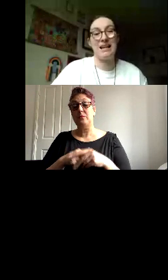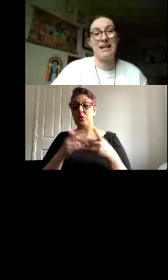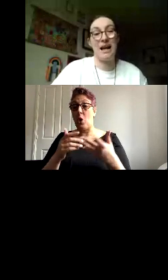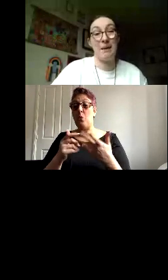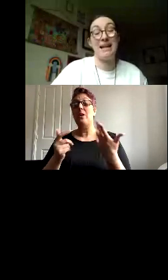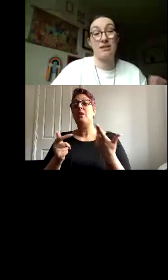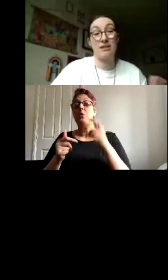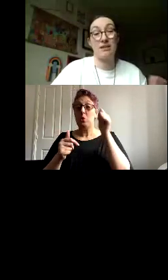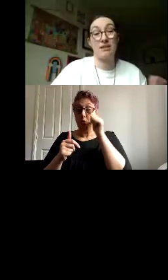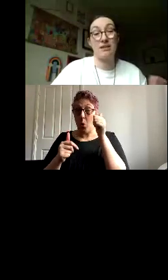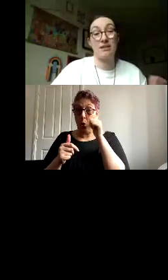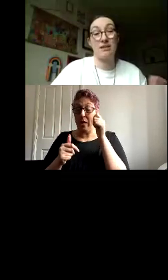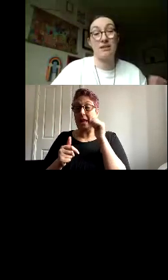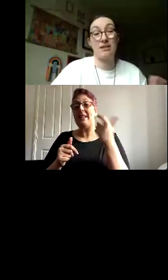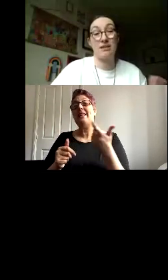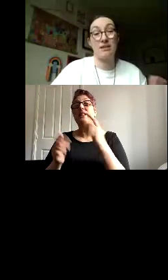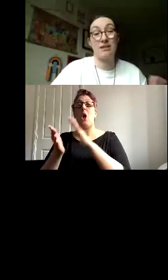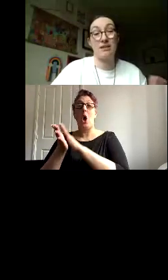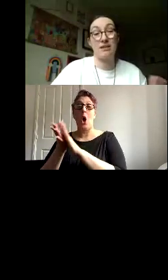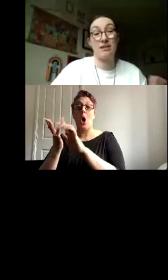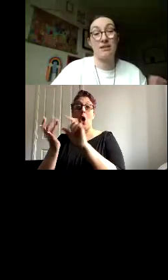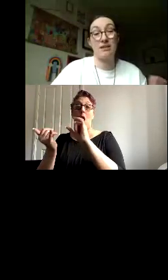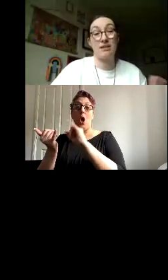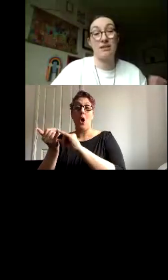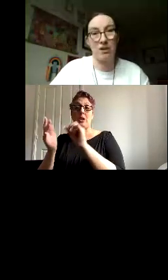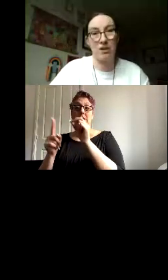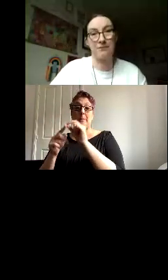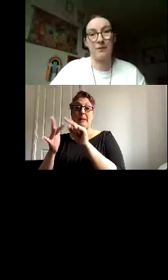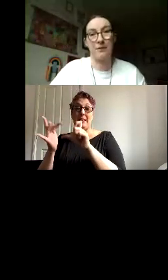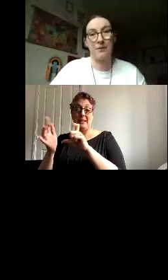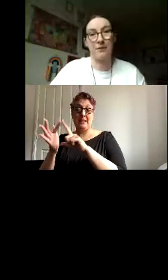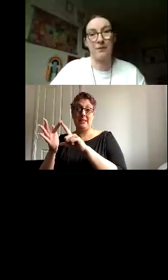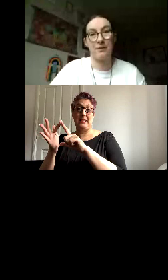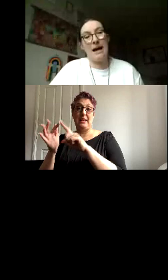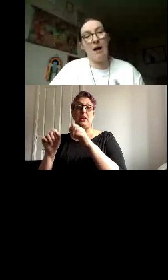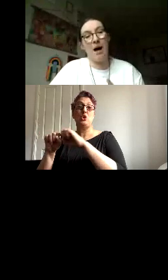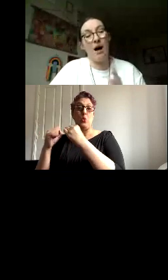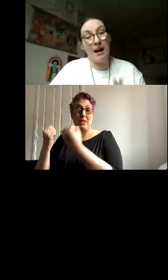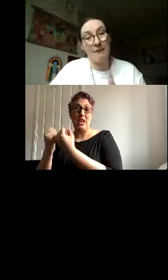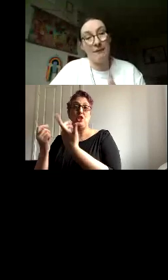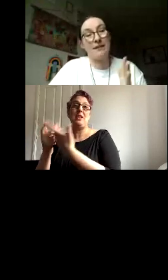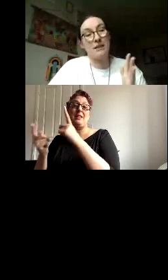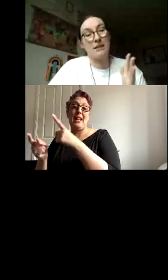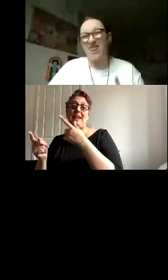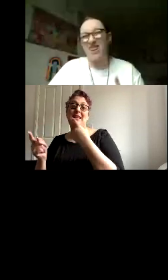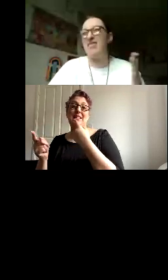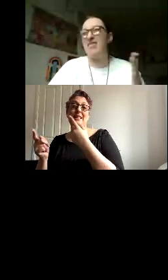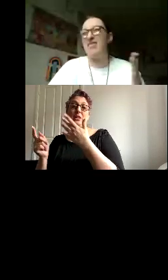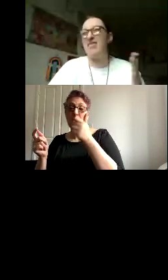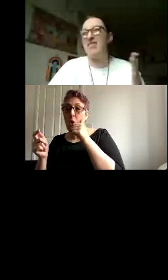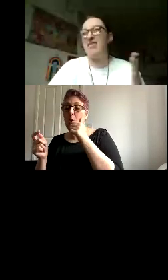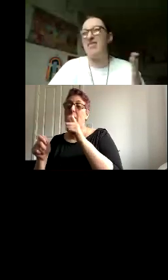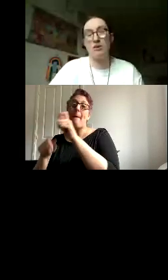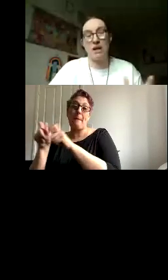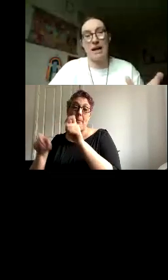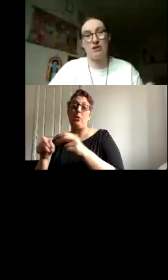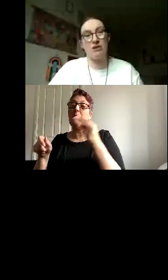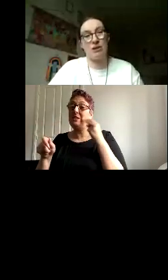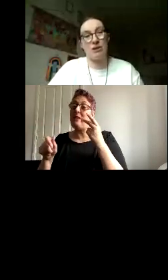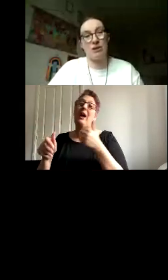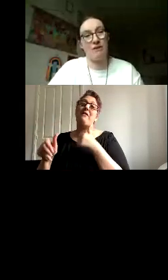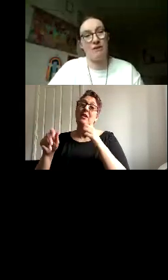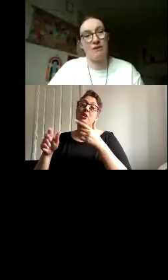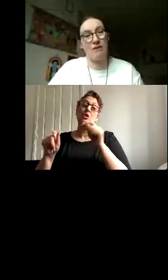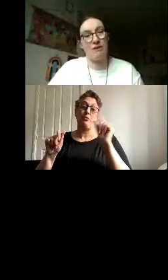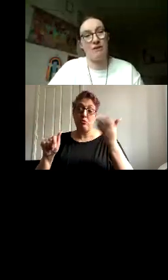is entitled to accessible information. I've written some pieces, covered it very much due